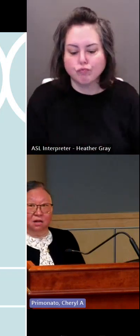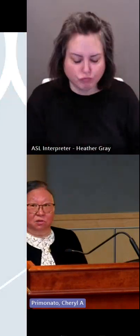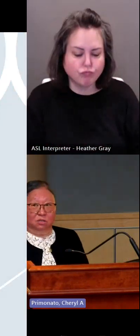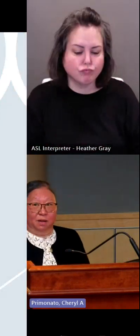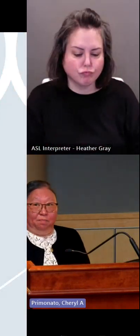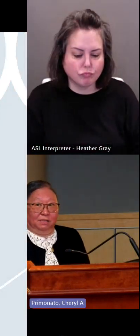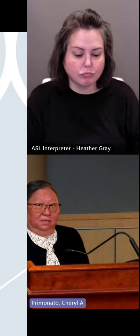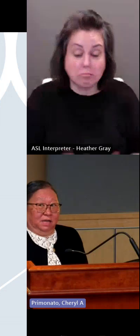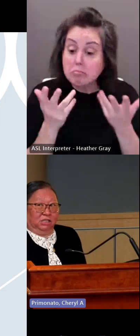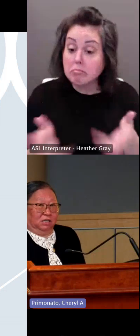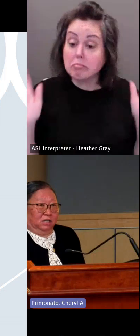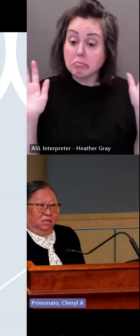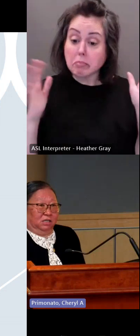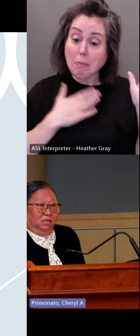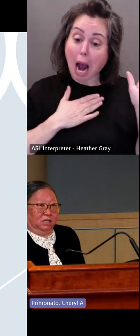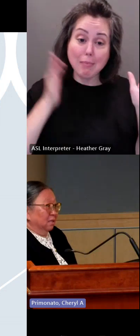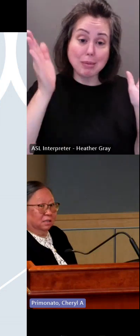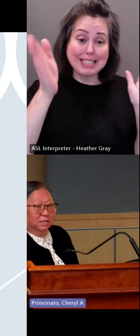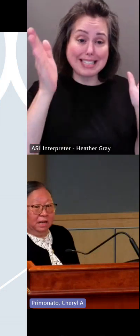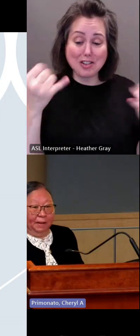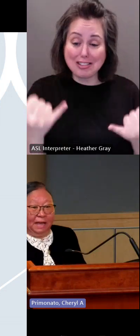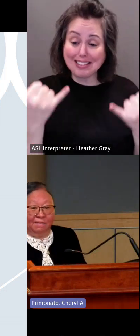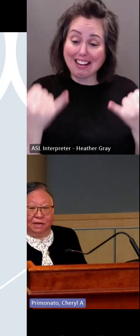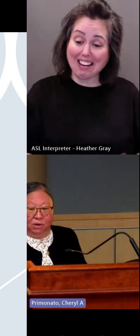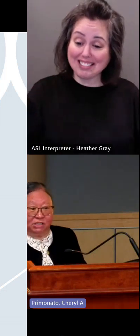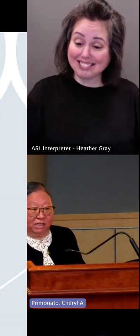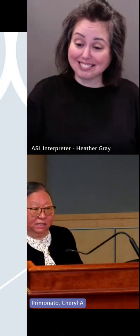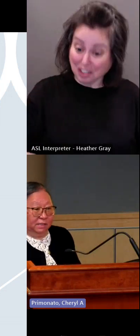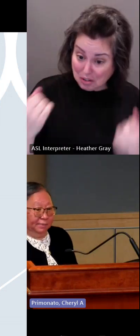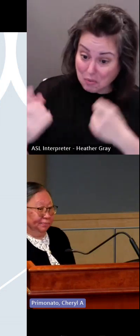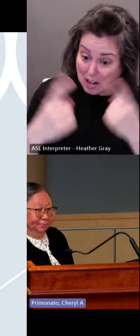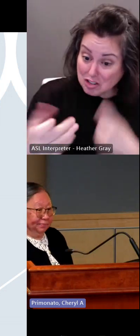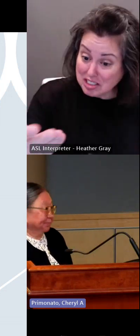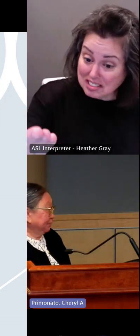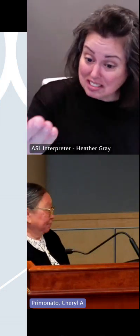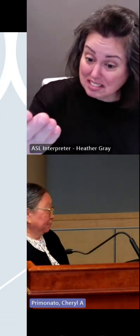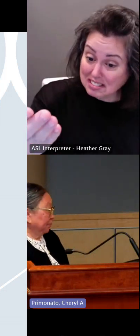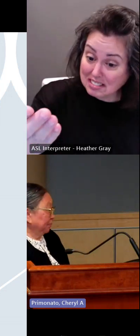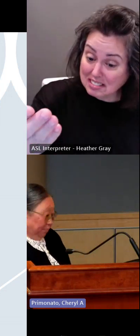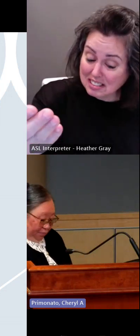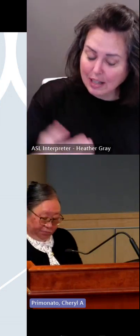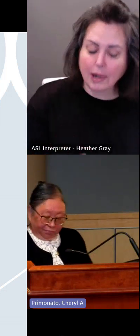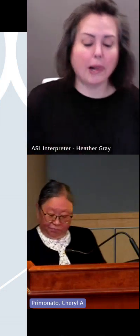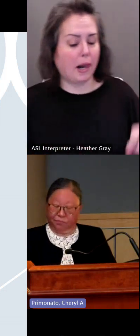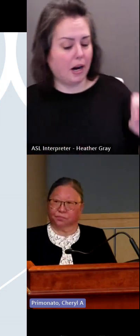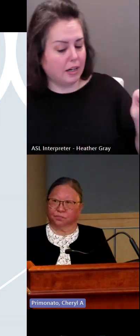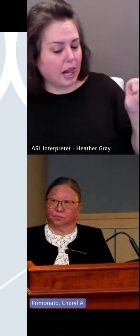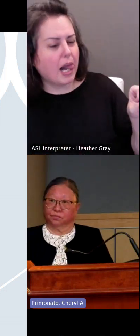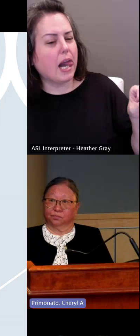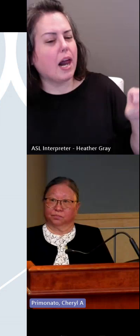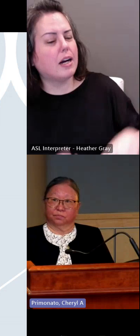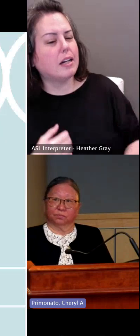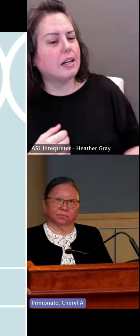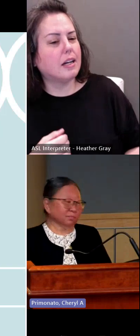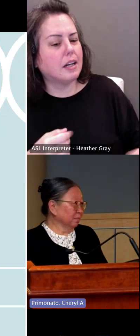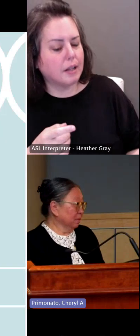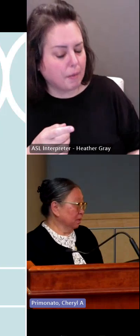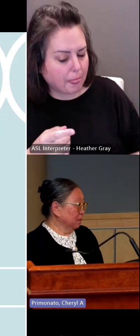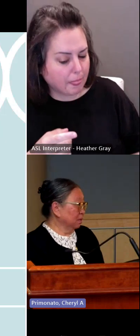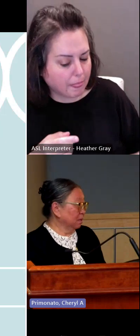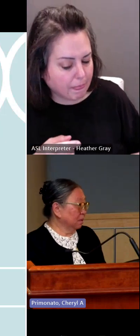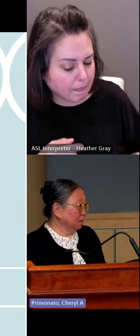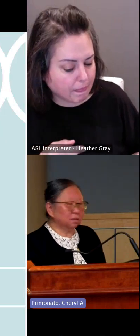And that concludes my presentation. Does anybody have any questions? If you don't mind, if there's, because we have other